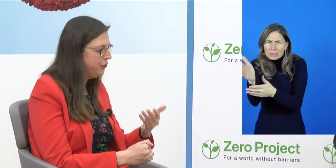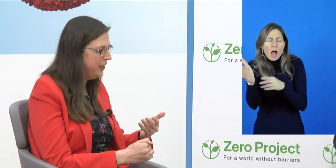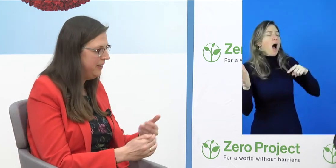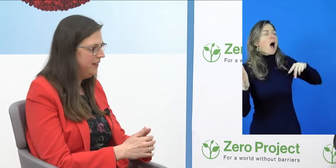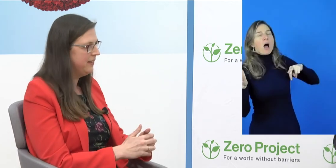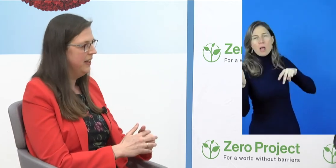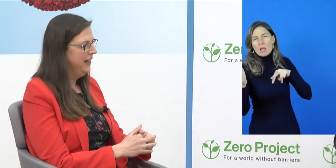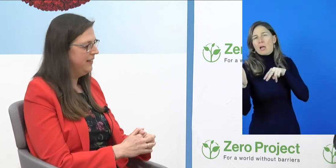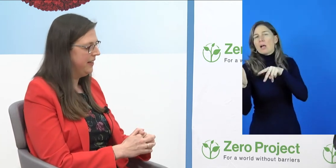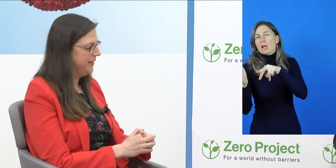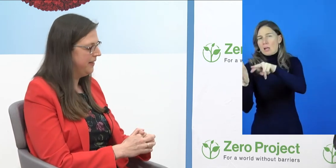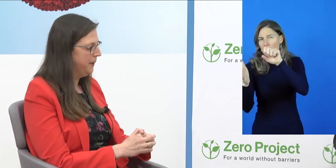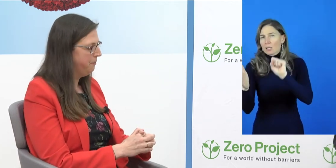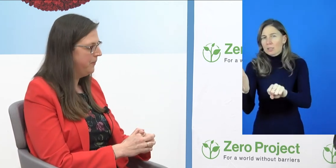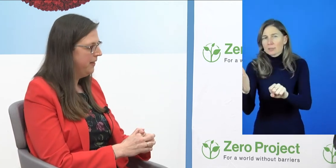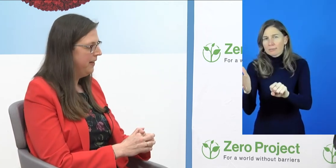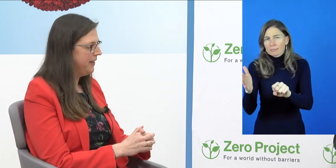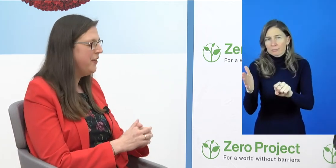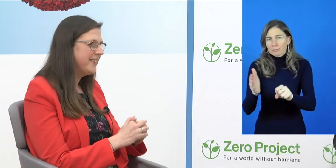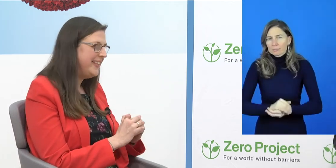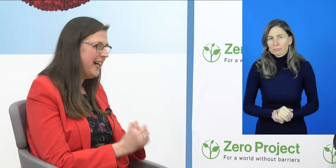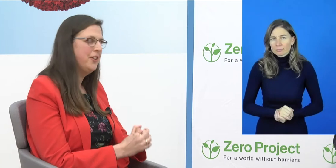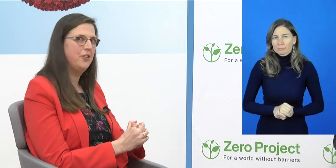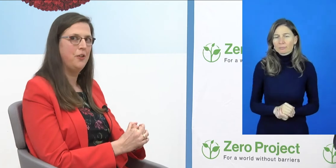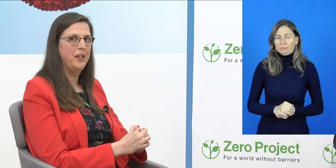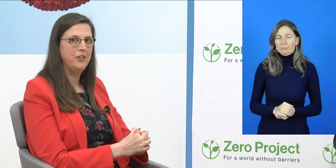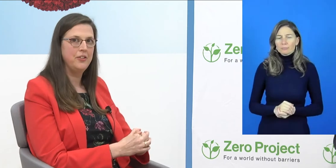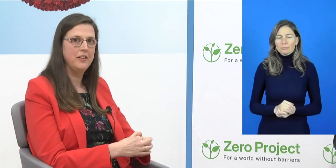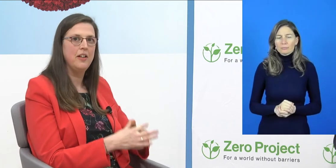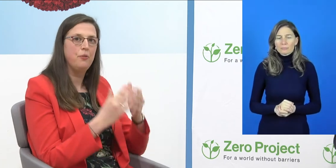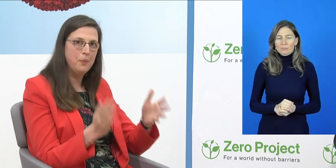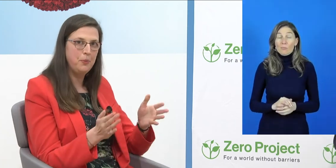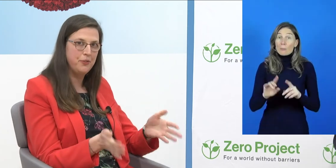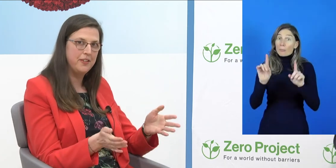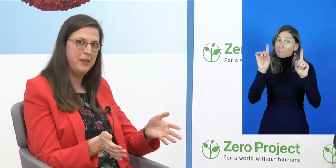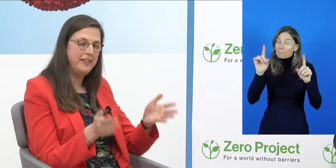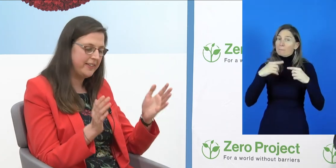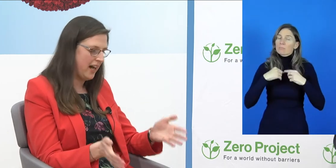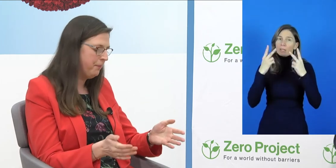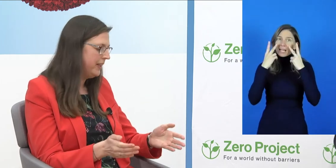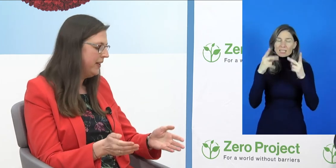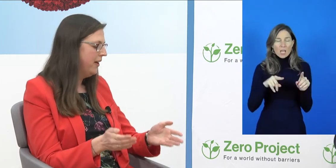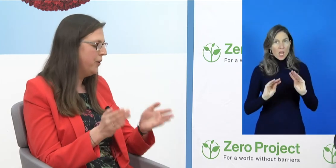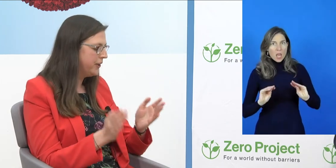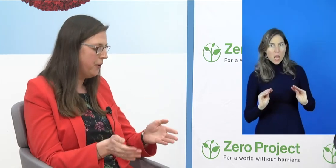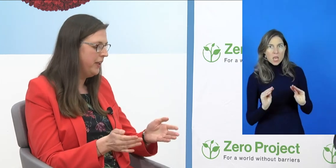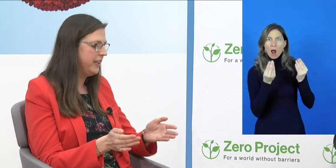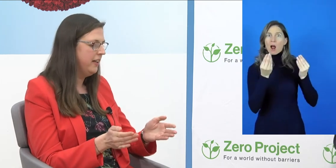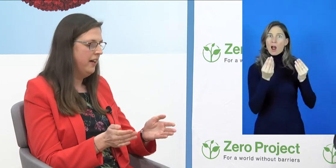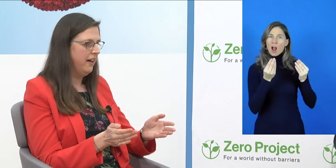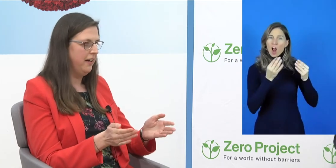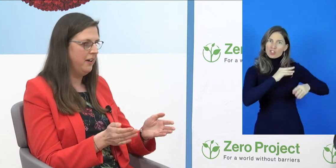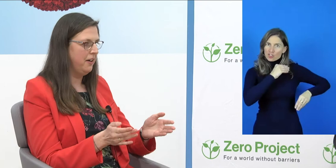also see is that there is a young generation of women with disabilities coming who are